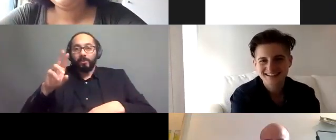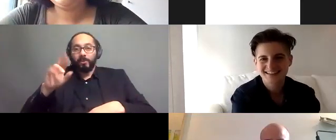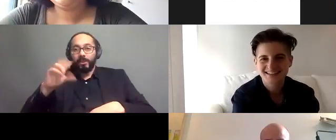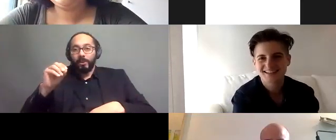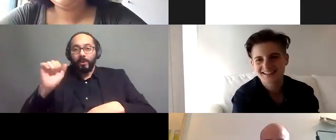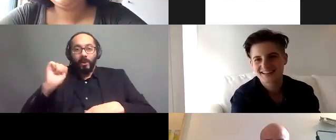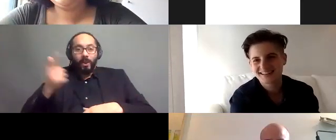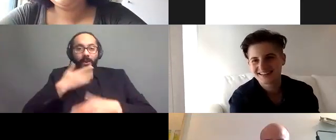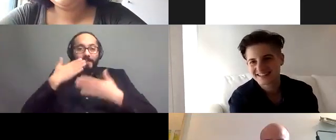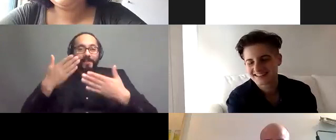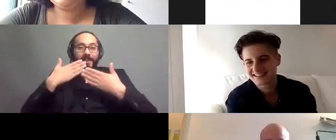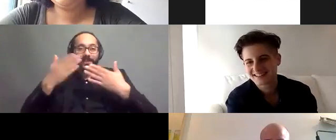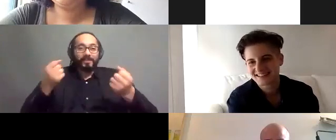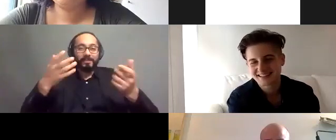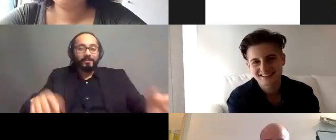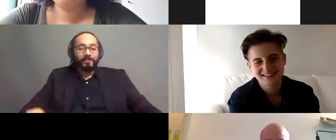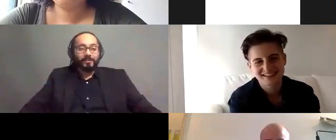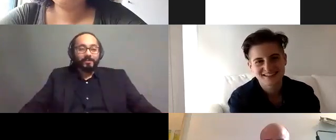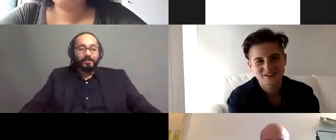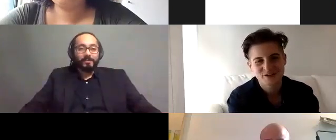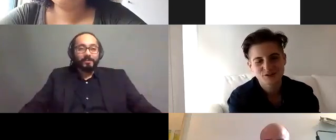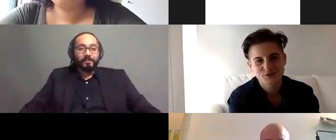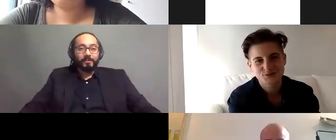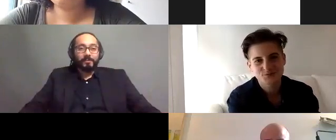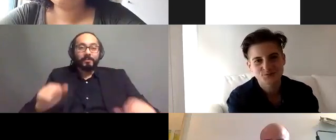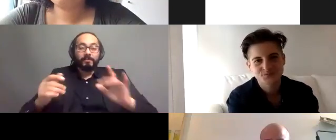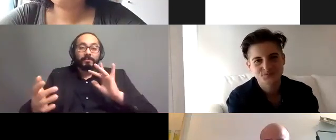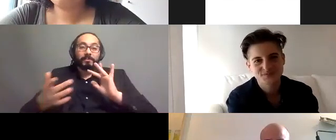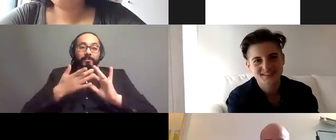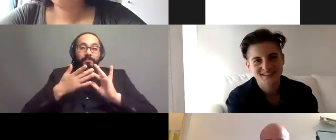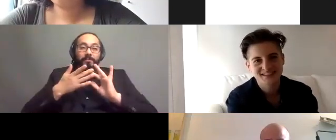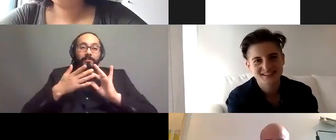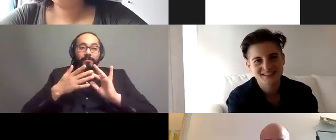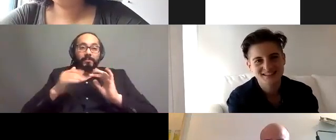you. And you can contact me through Instagram. It's